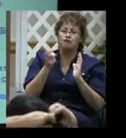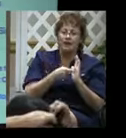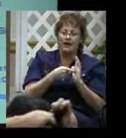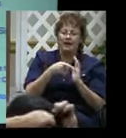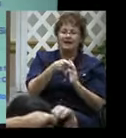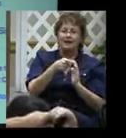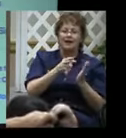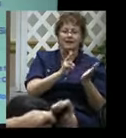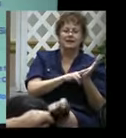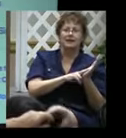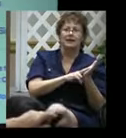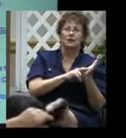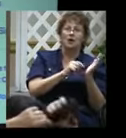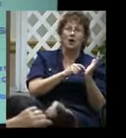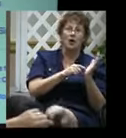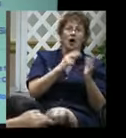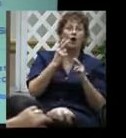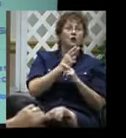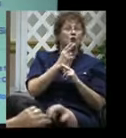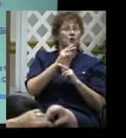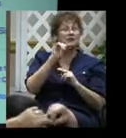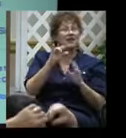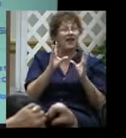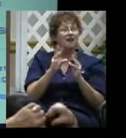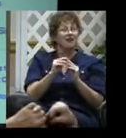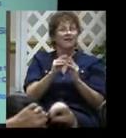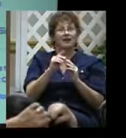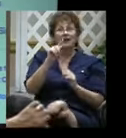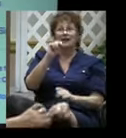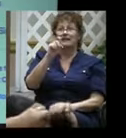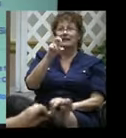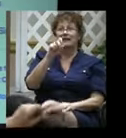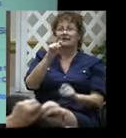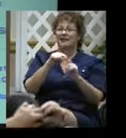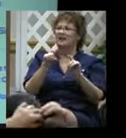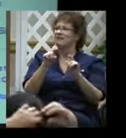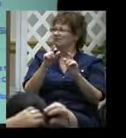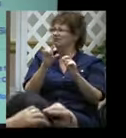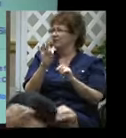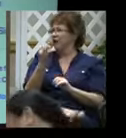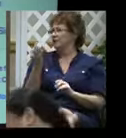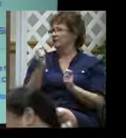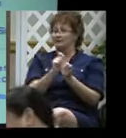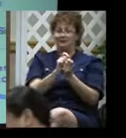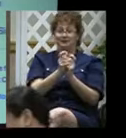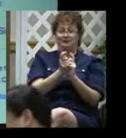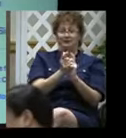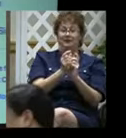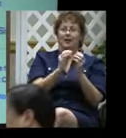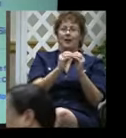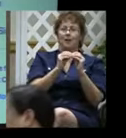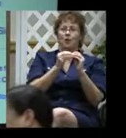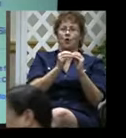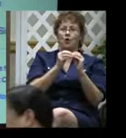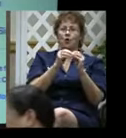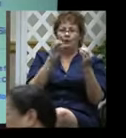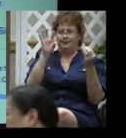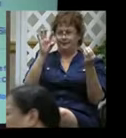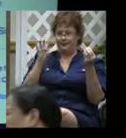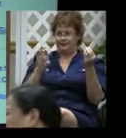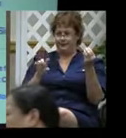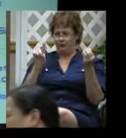these signatures. And I use the convention, which has a text in French that's official, to translate each number that's written on the side here, 1,